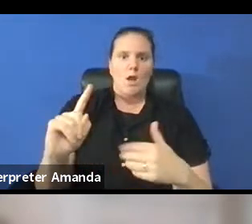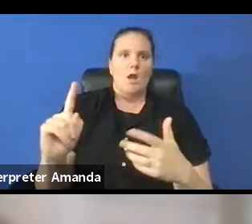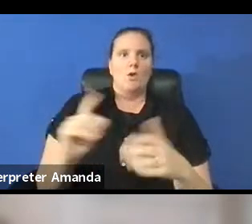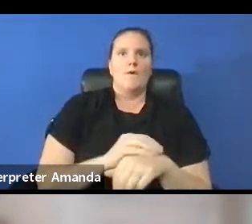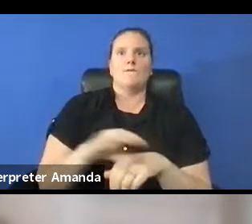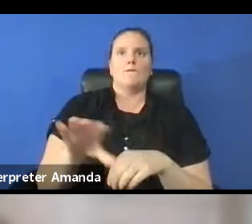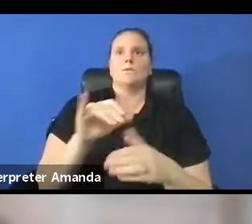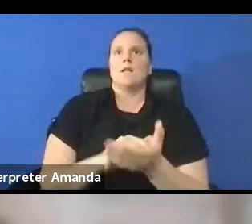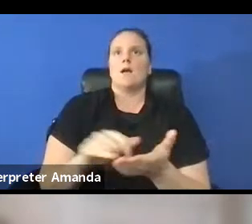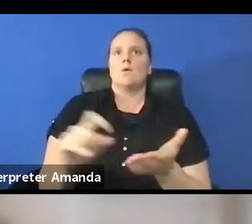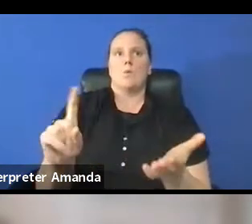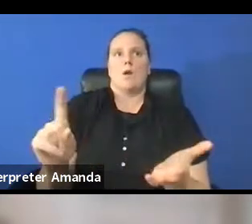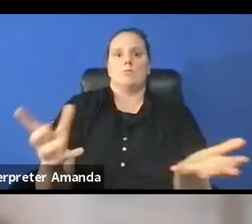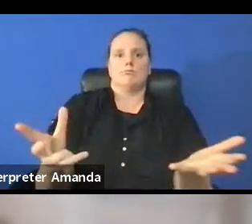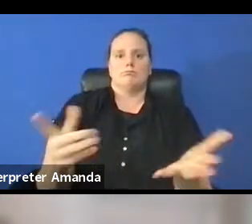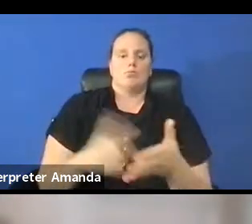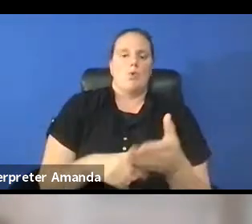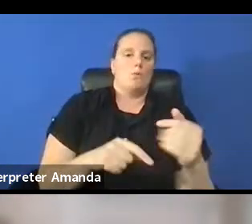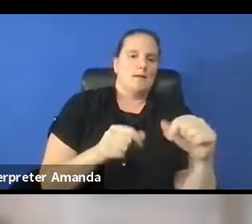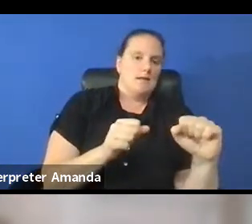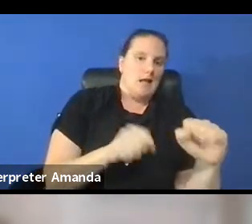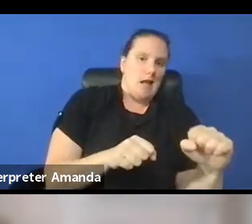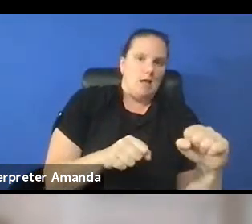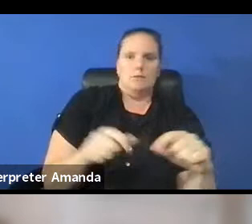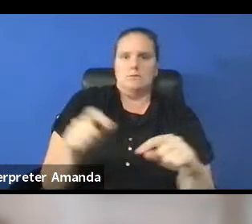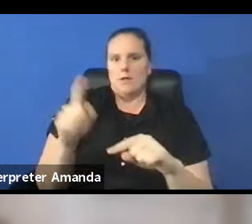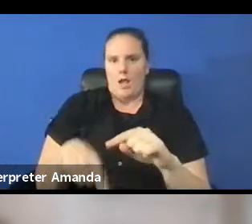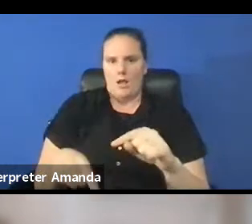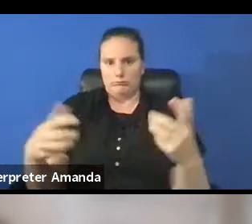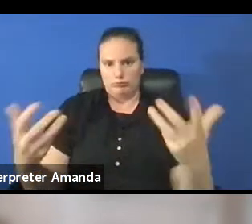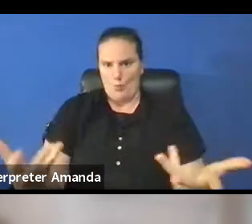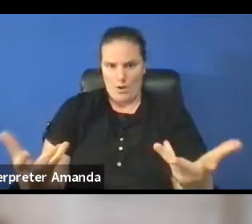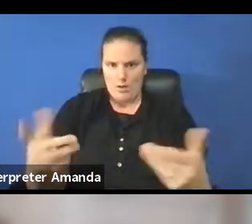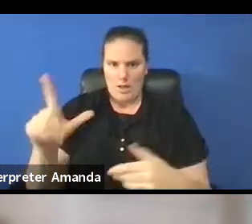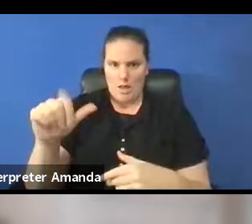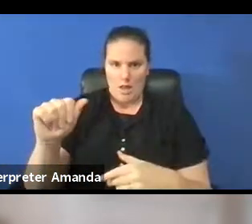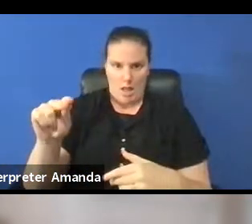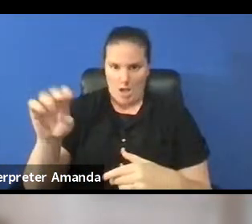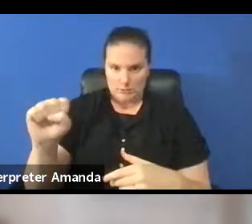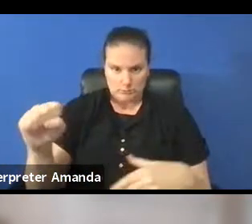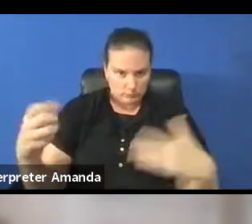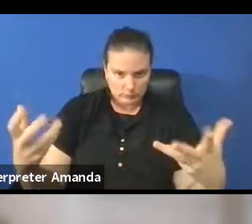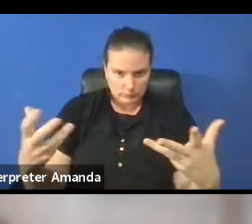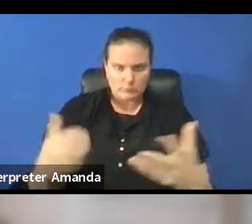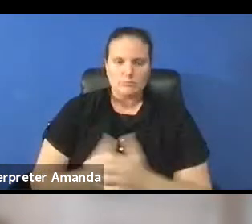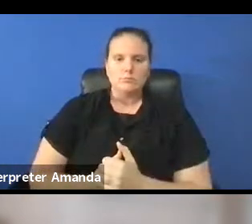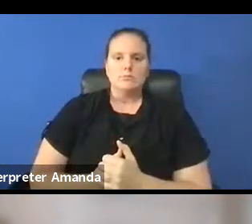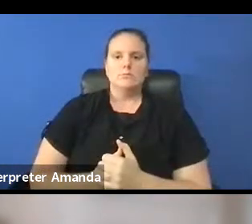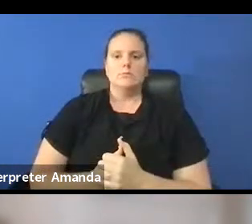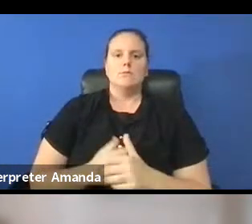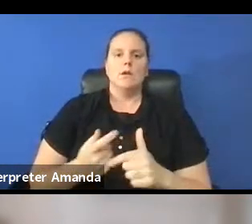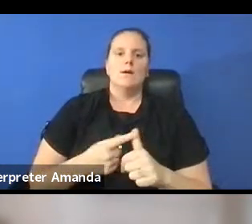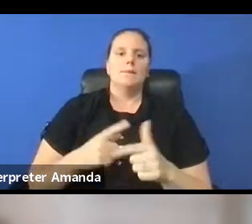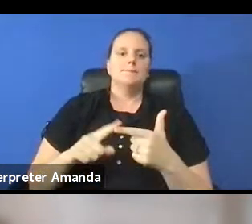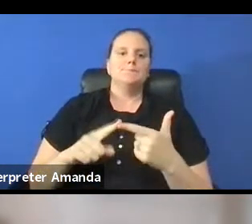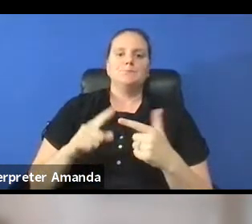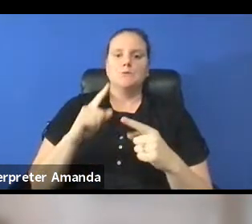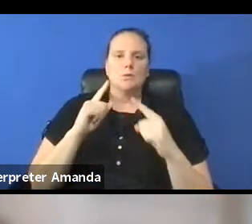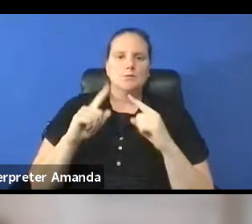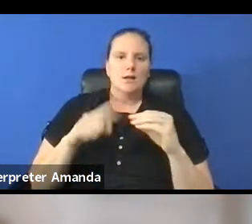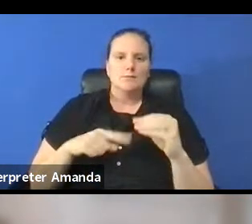it, and what we can't. What are those lines? We talked about the one